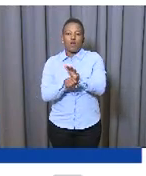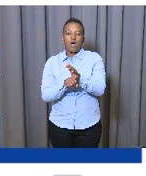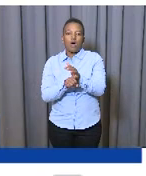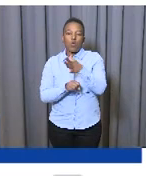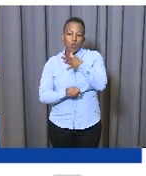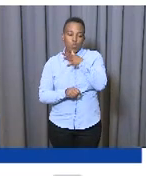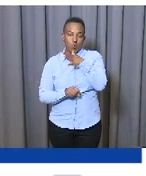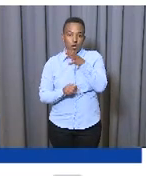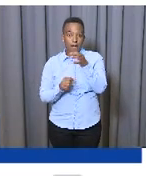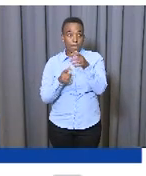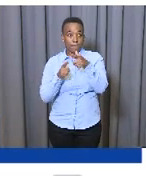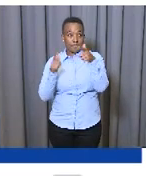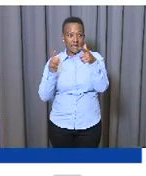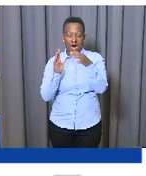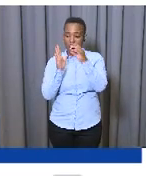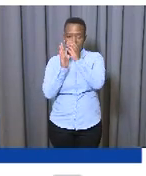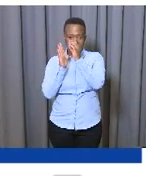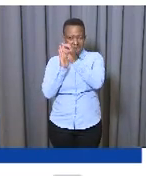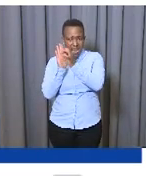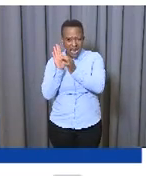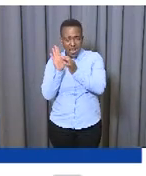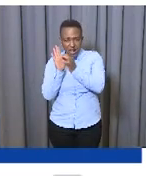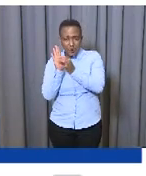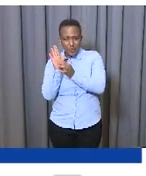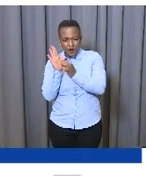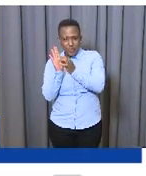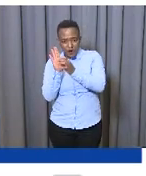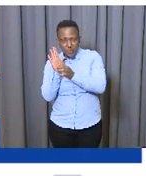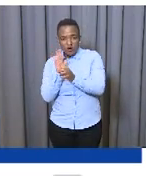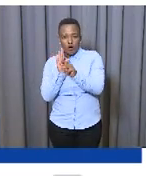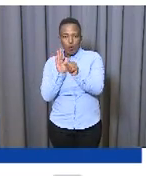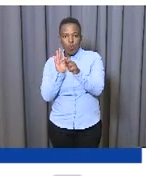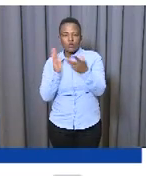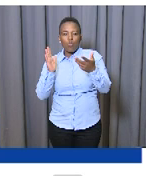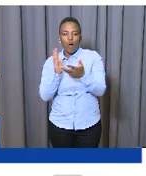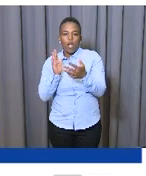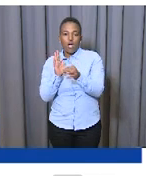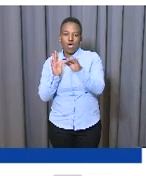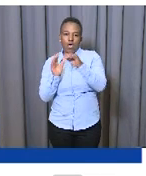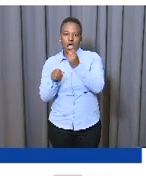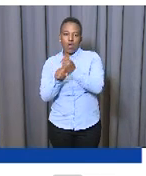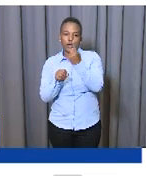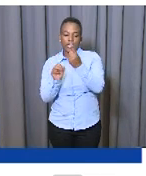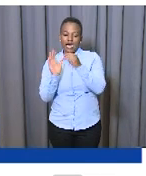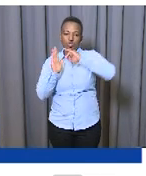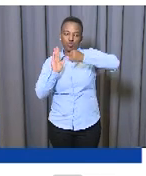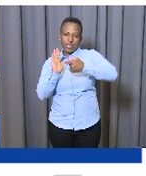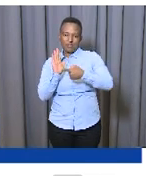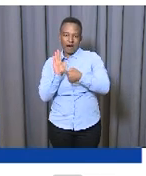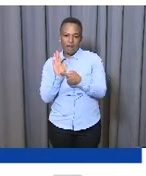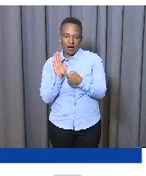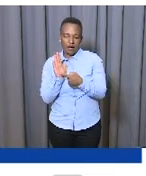bigger the dot. These red dots are in wards in Gauteng, firstly in Johannesburg. When you